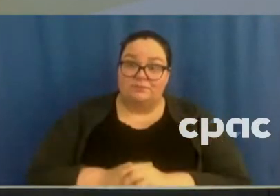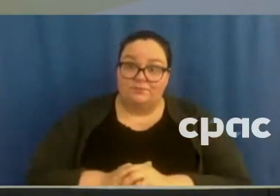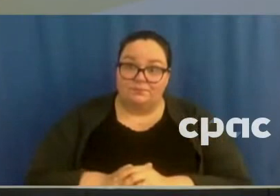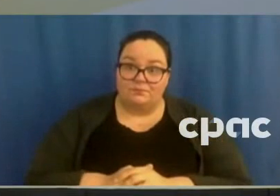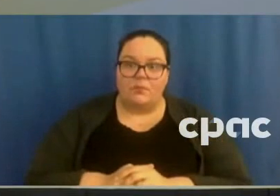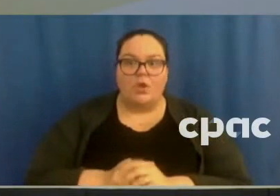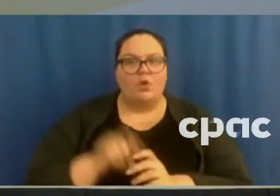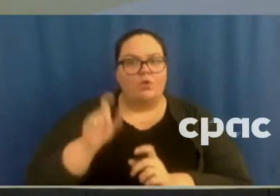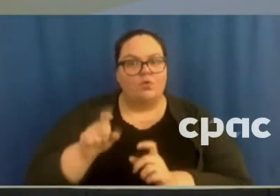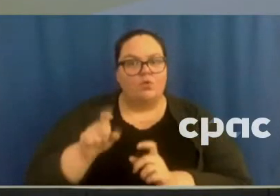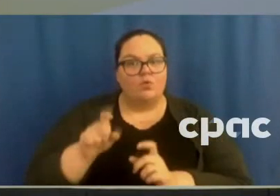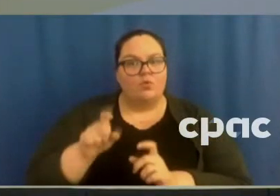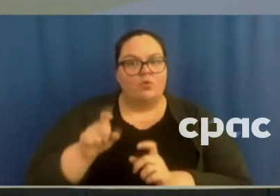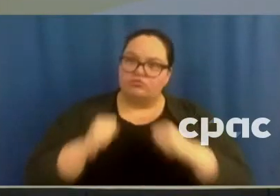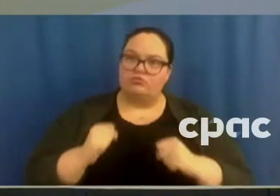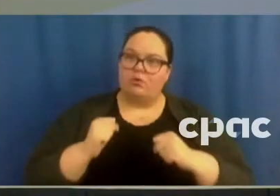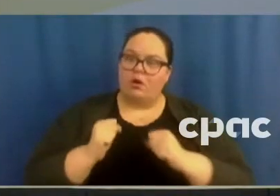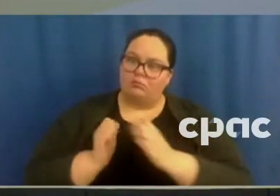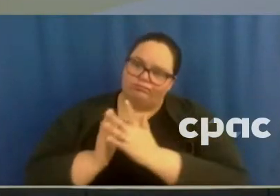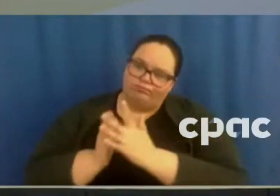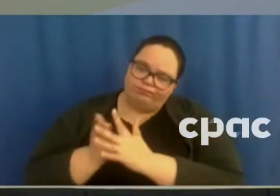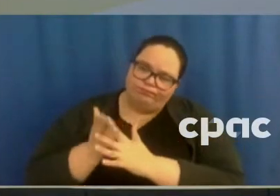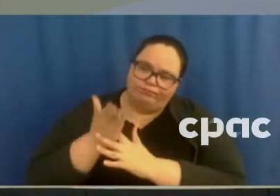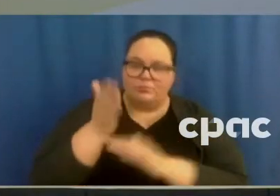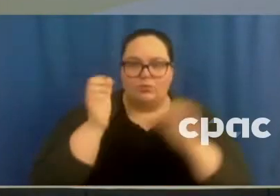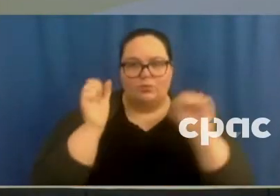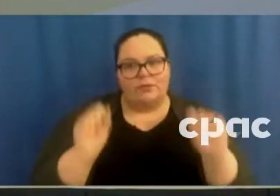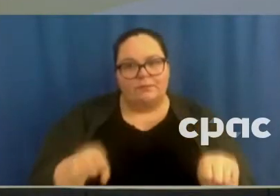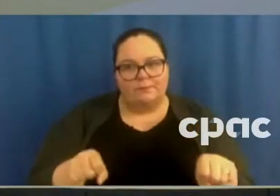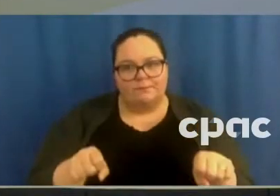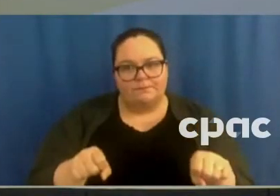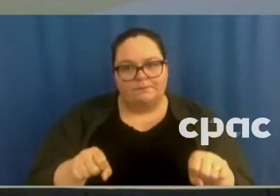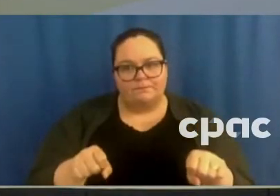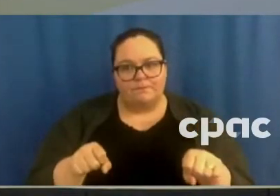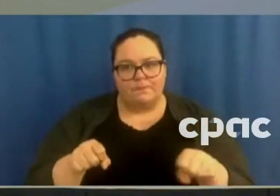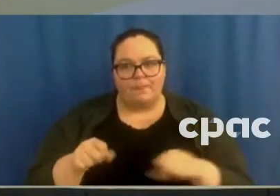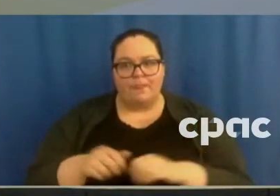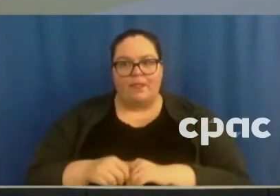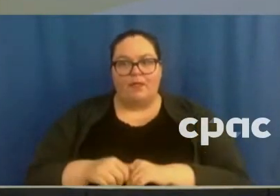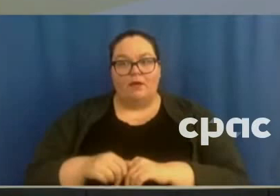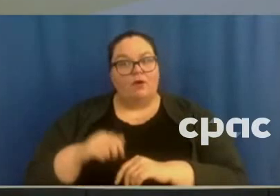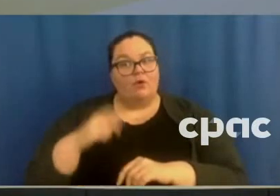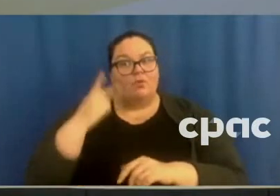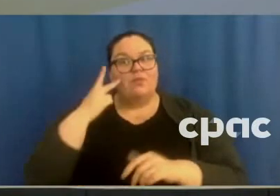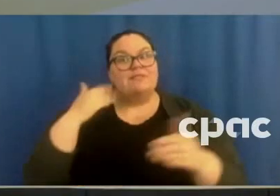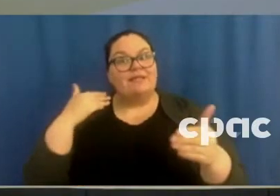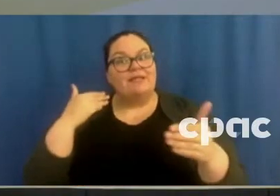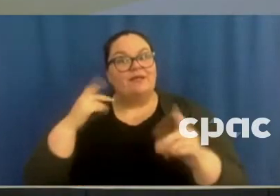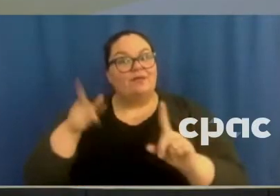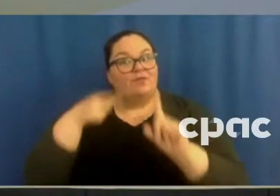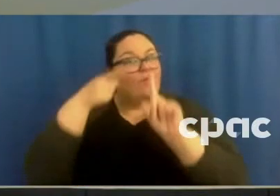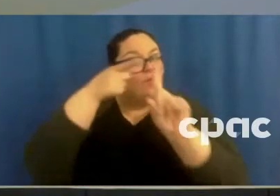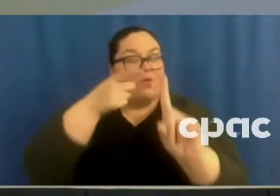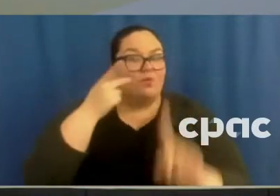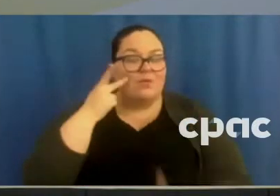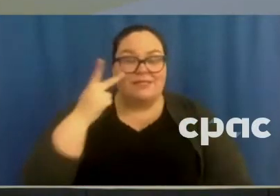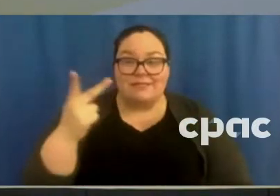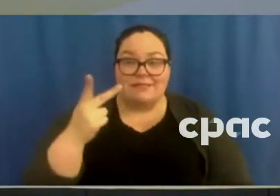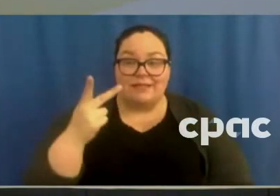be resolute in our fight against COVID-19. And the end is certainly in sight, but we need to hang on for a couple more